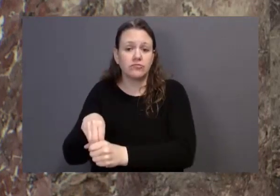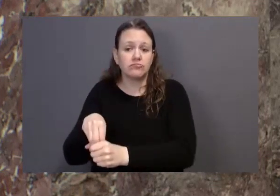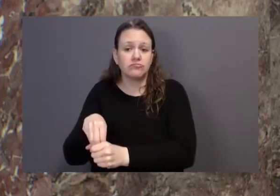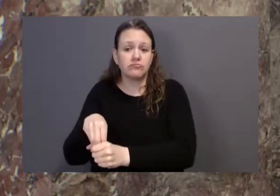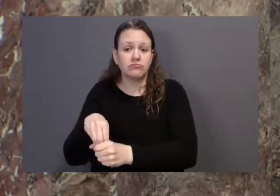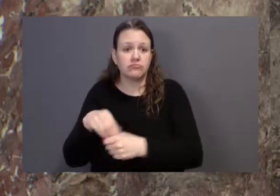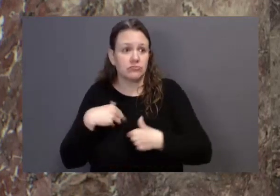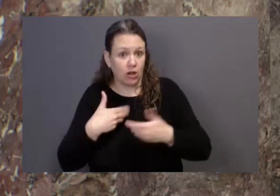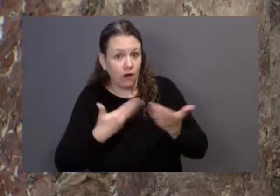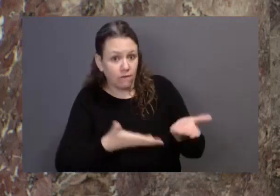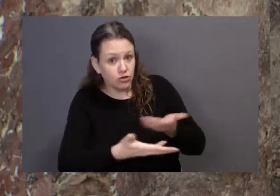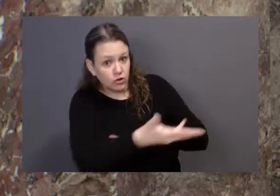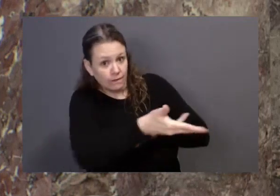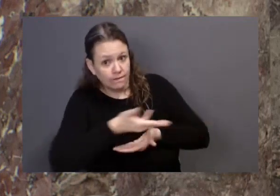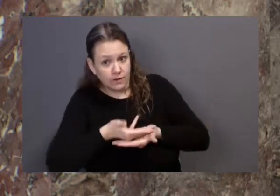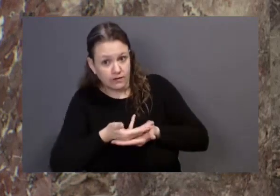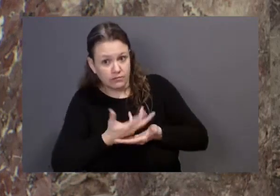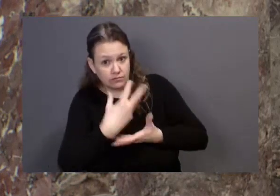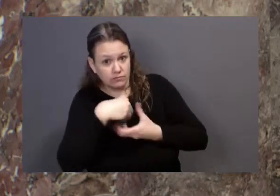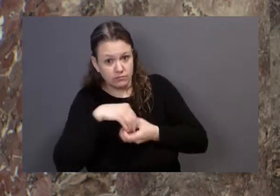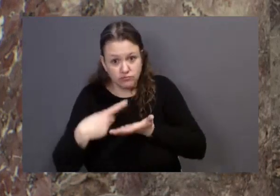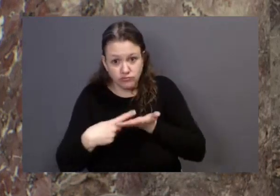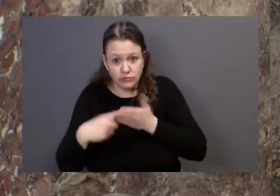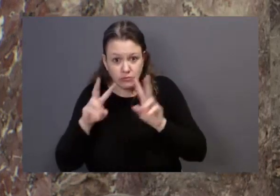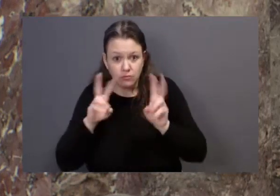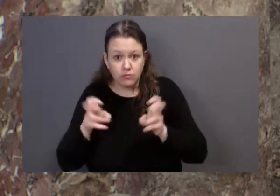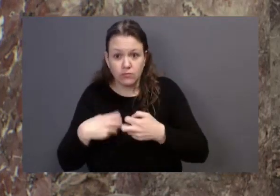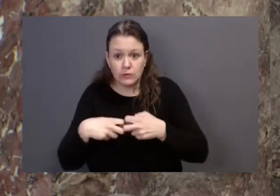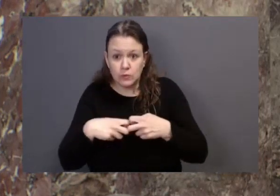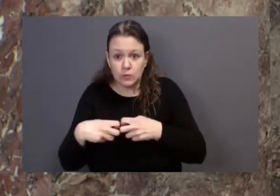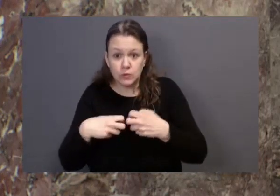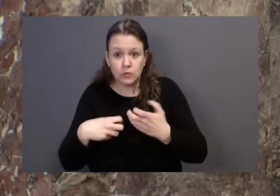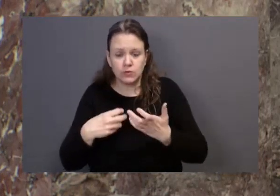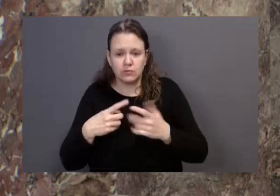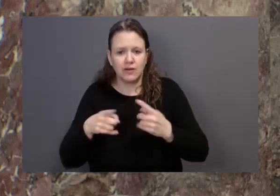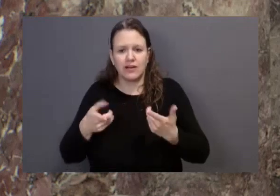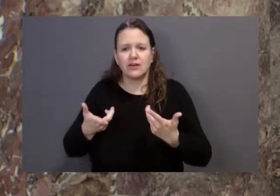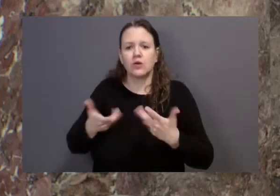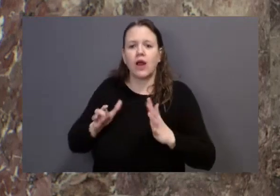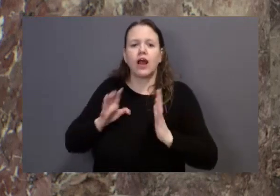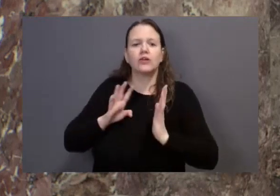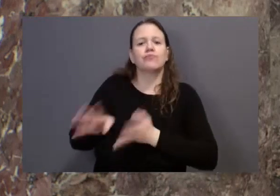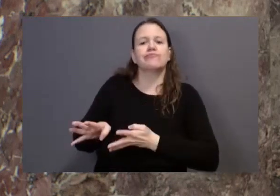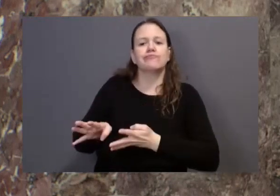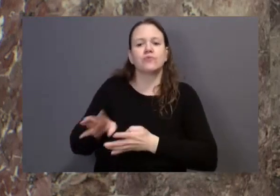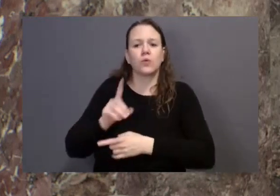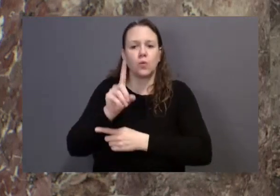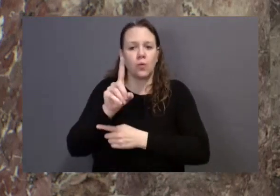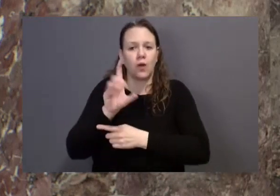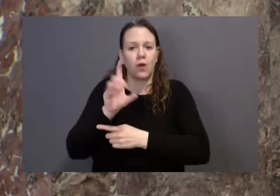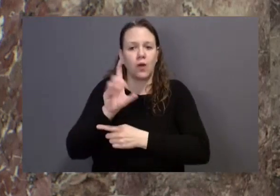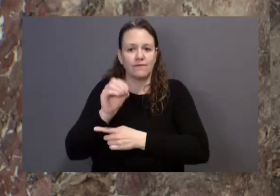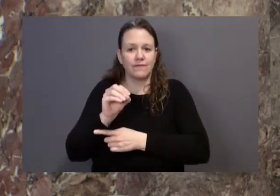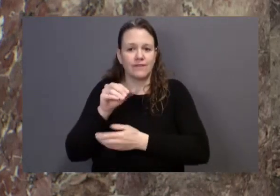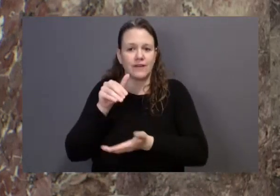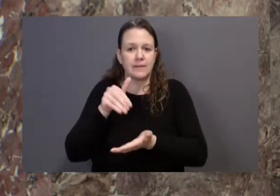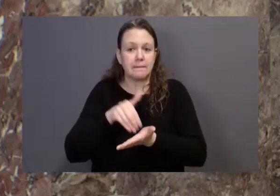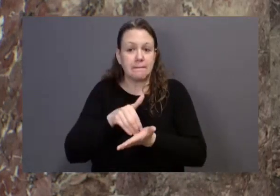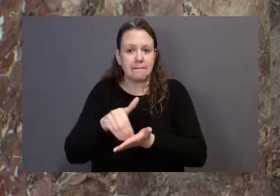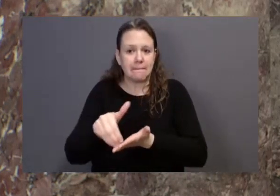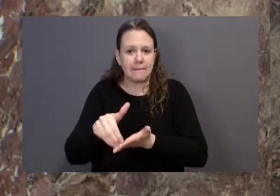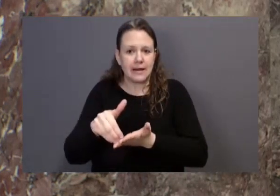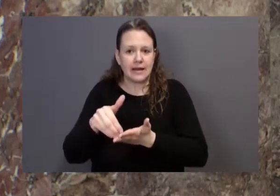away from $150 million plus up to $100 million in terms of ensuring a smooth transition so that